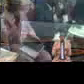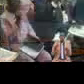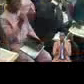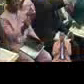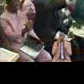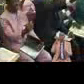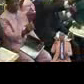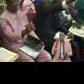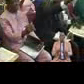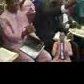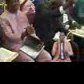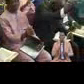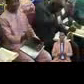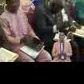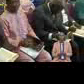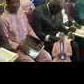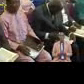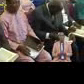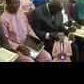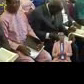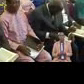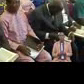in Jesus' name.